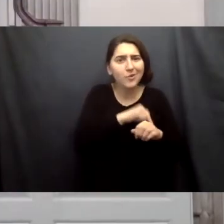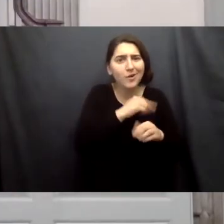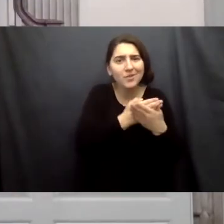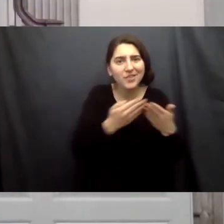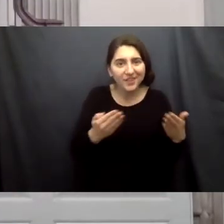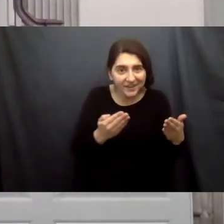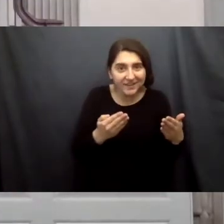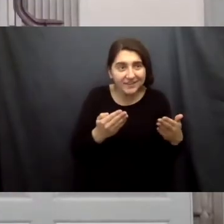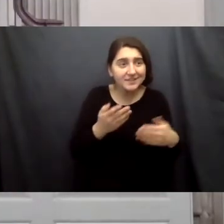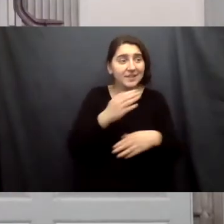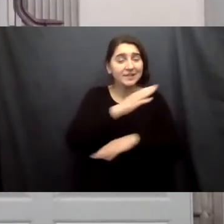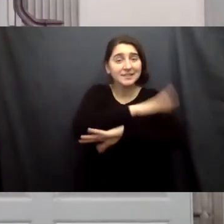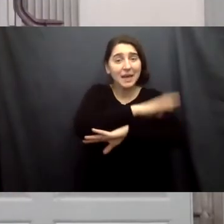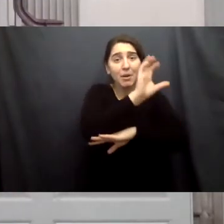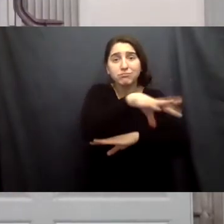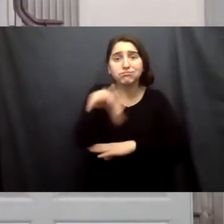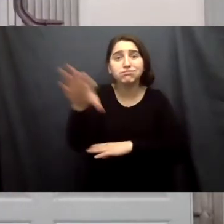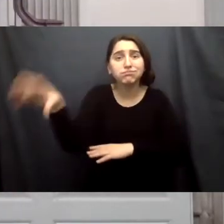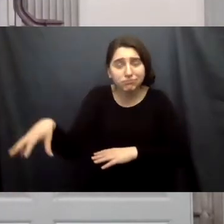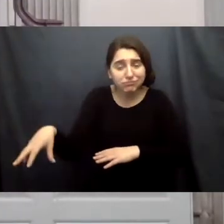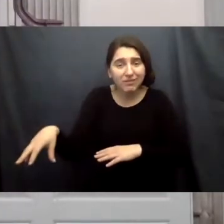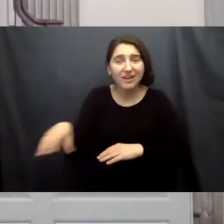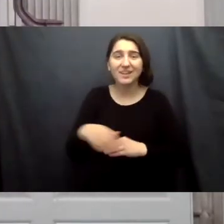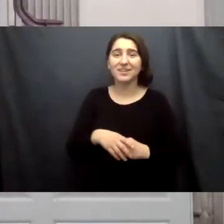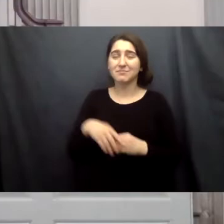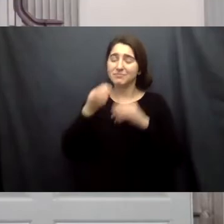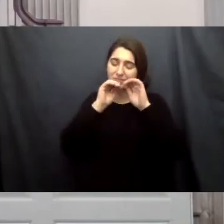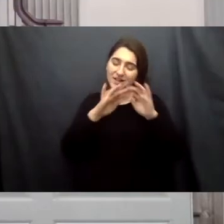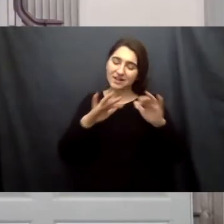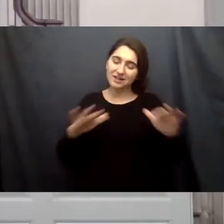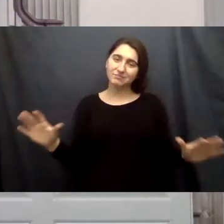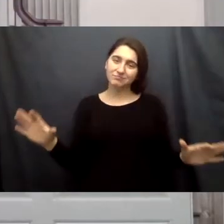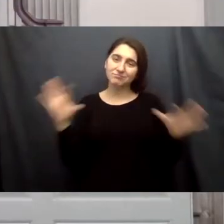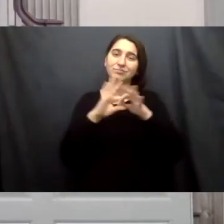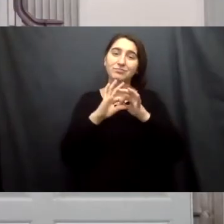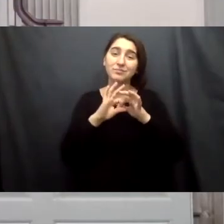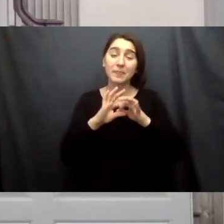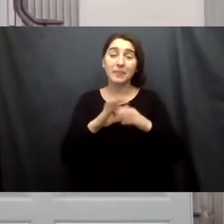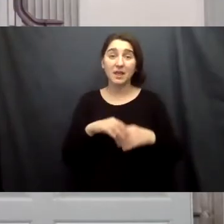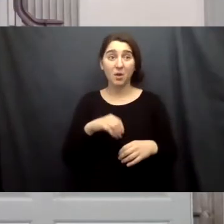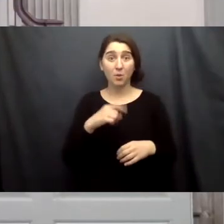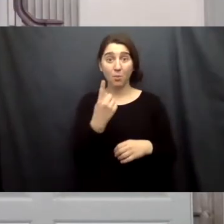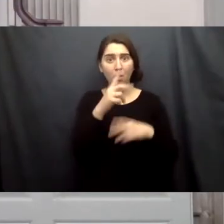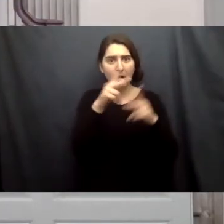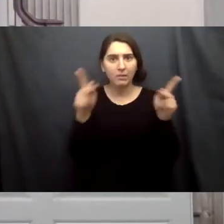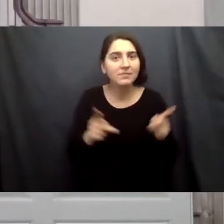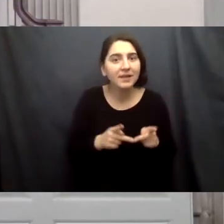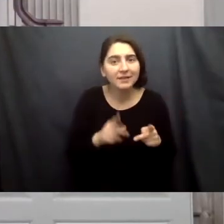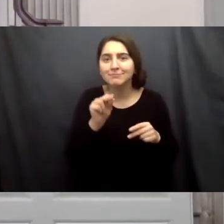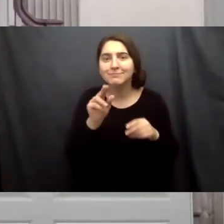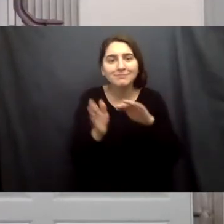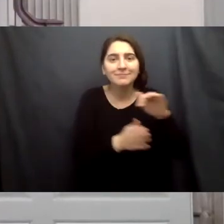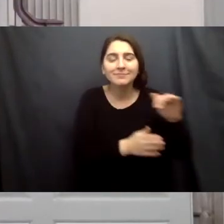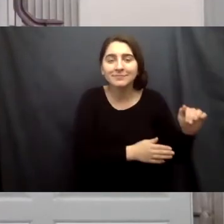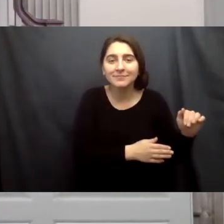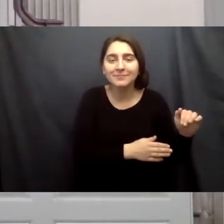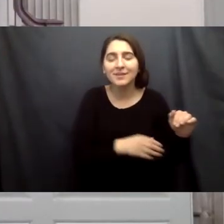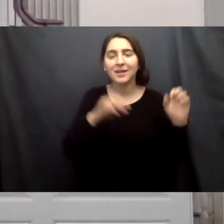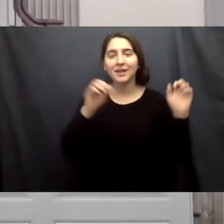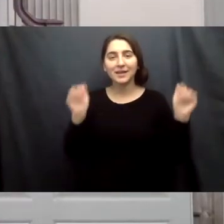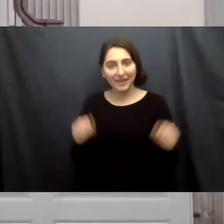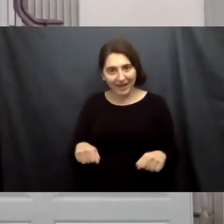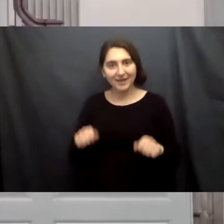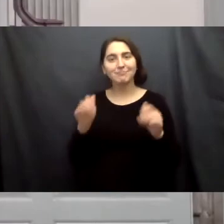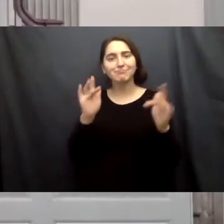elements on our shared tables. Even when we are not in one place, may we find in this